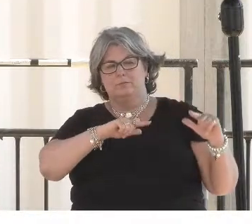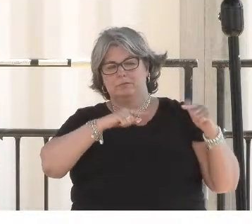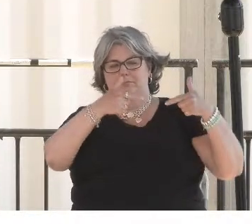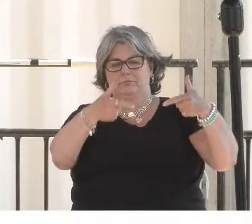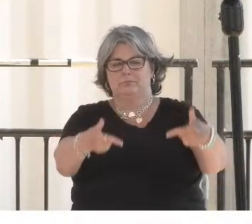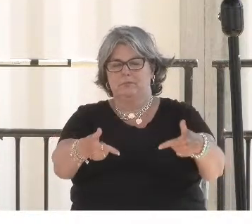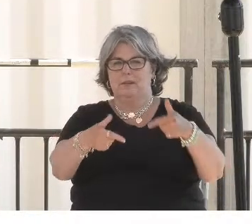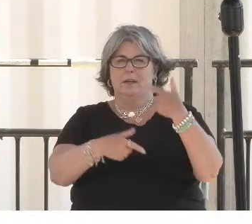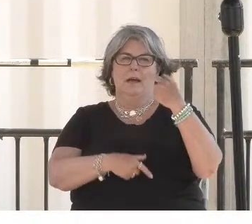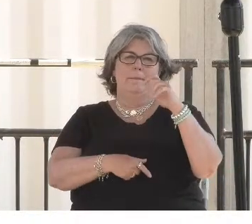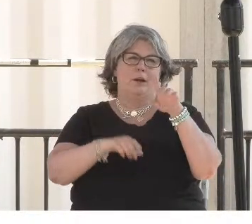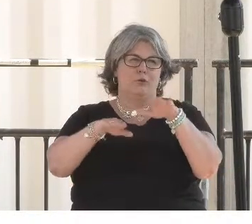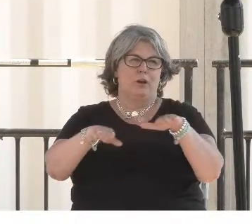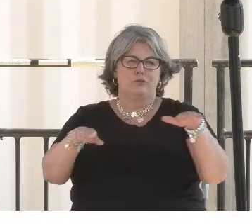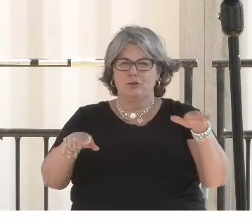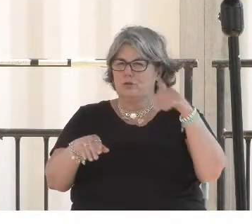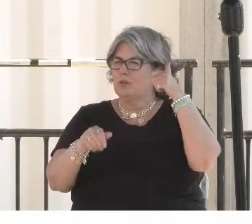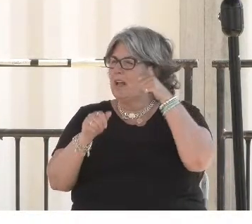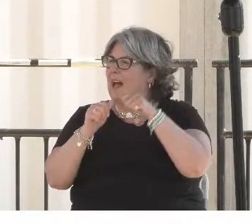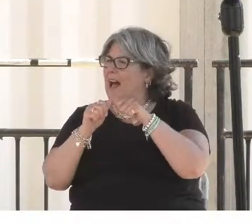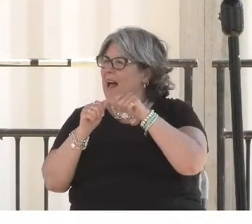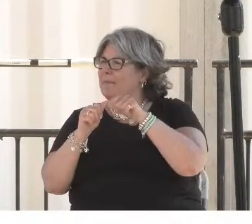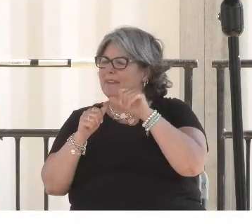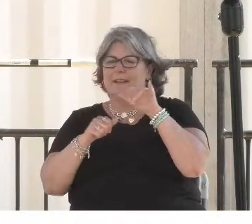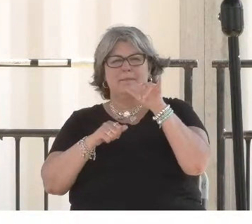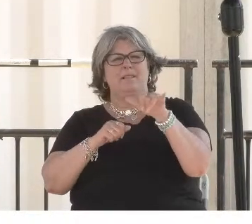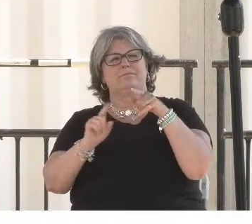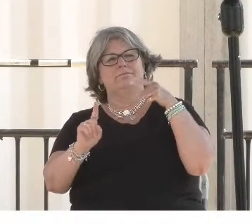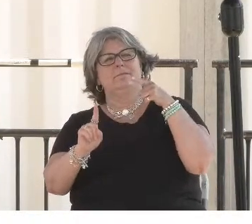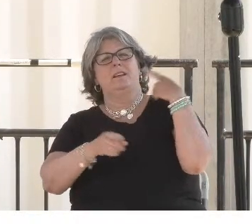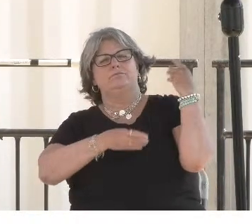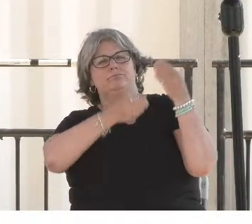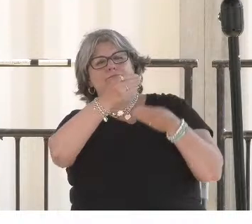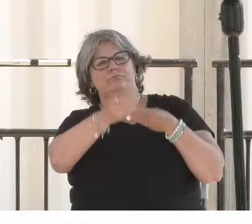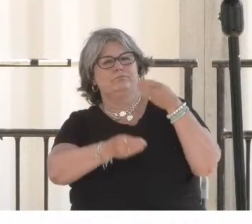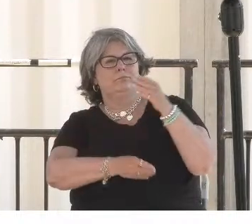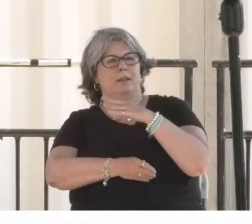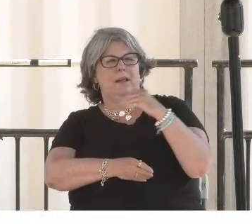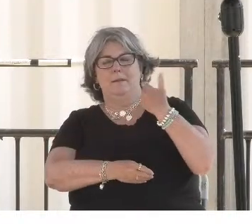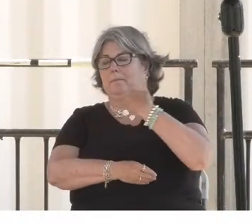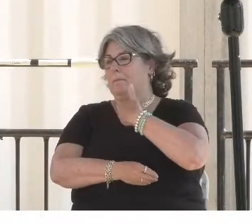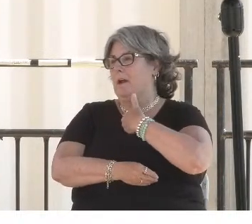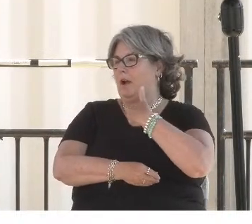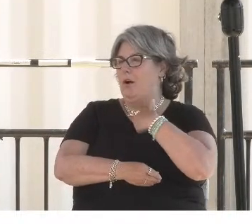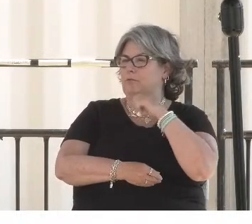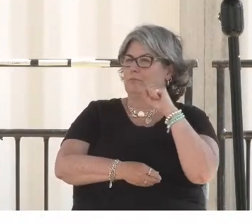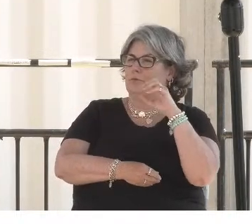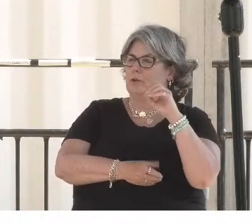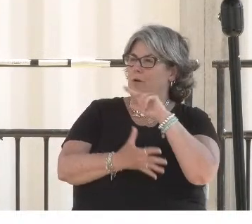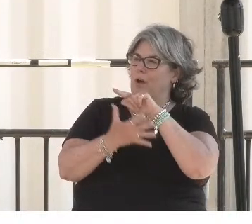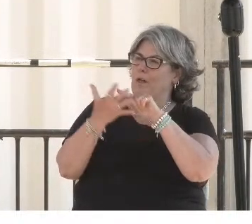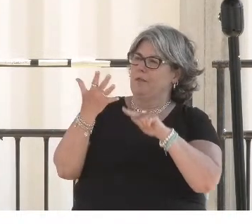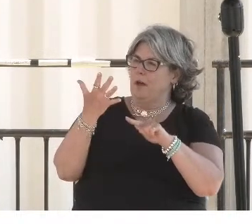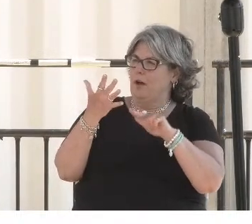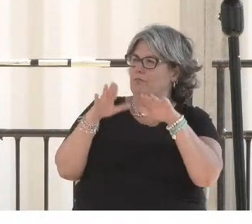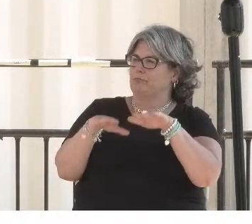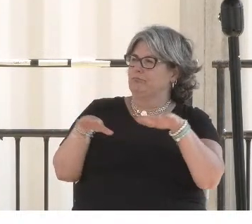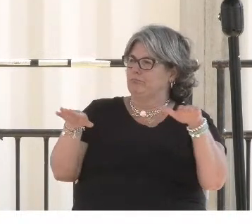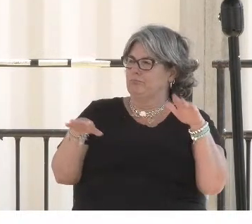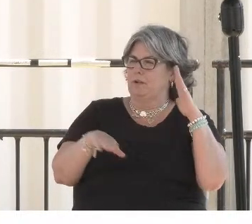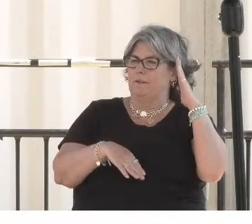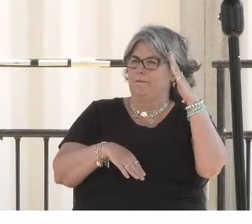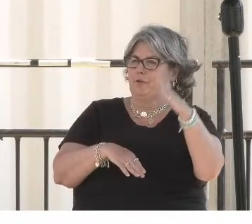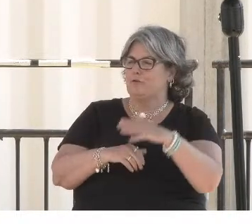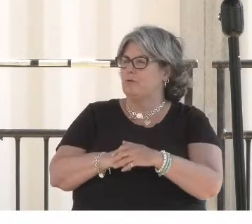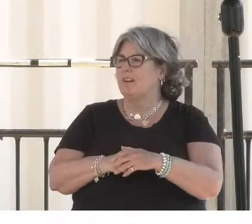my grandkids have to farm? I'm thinking about that generation as well as my own. So, or in those generations, as well as my own.